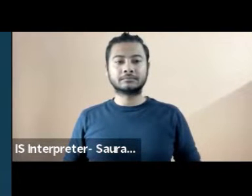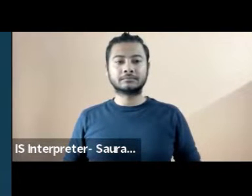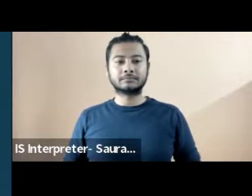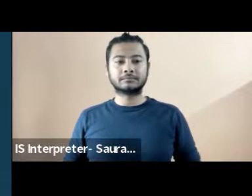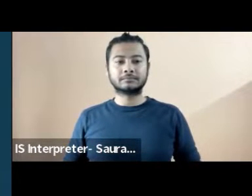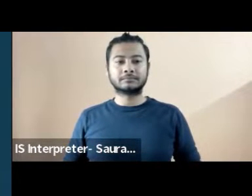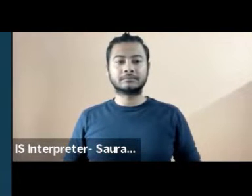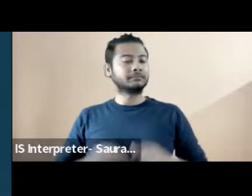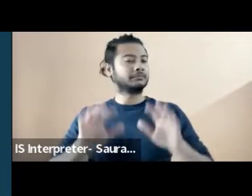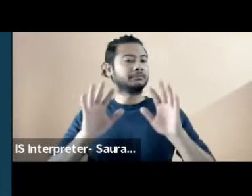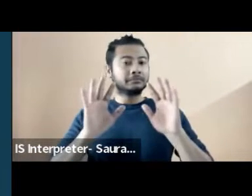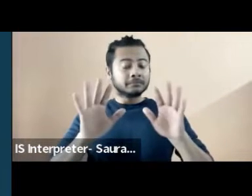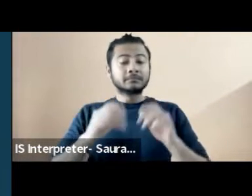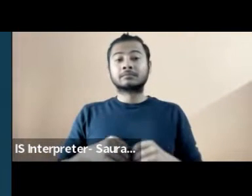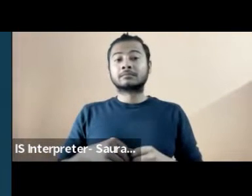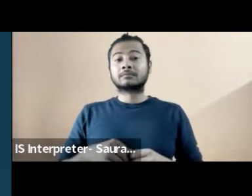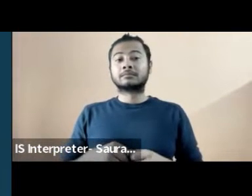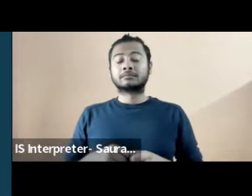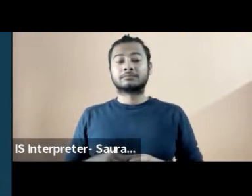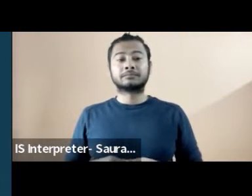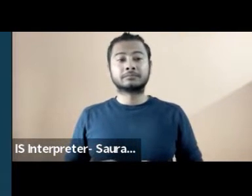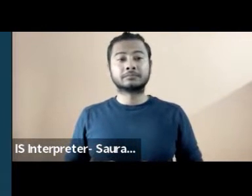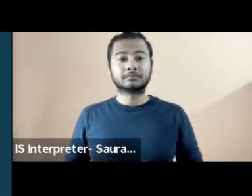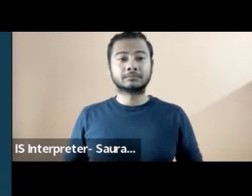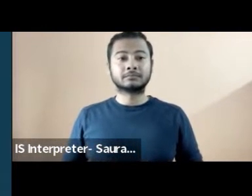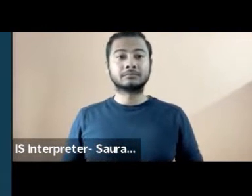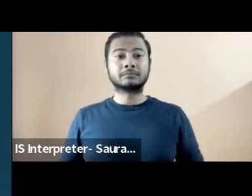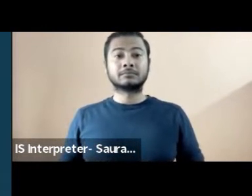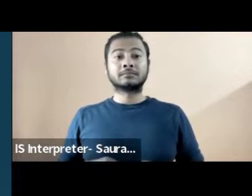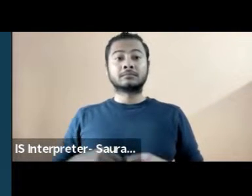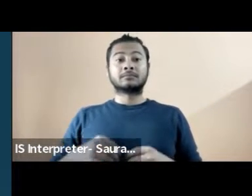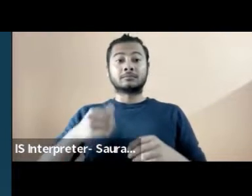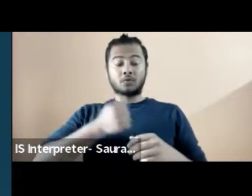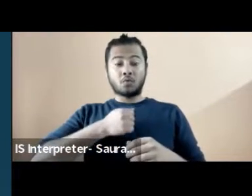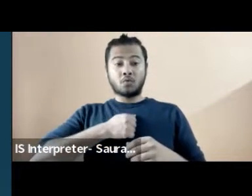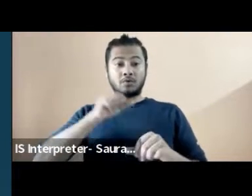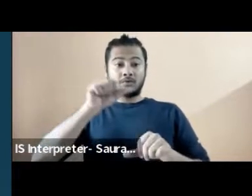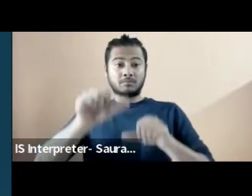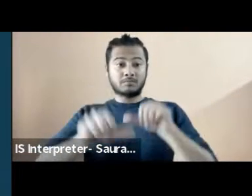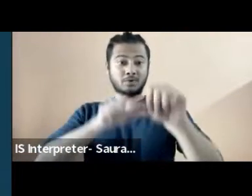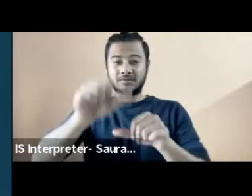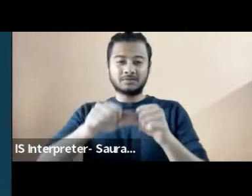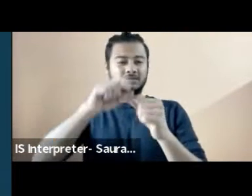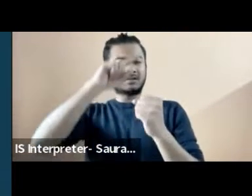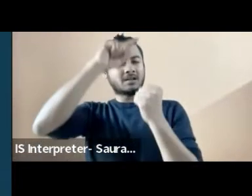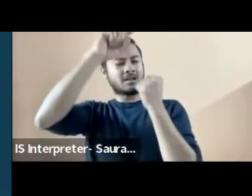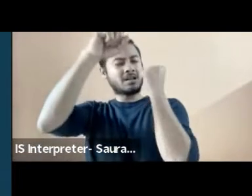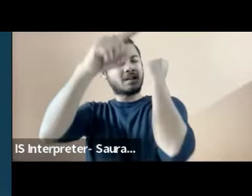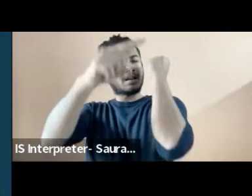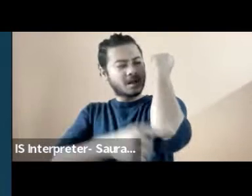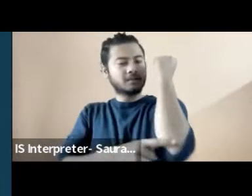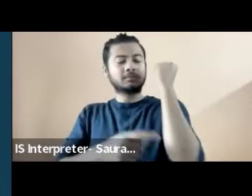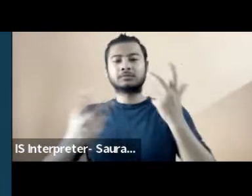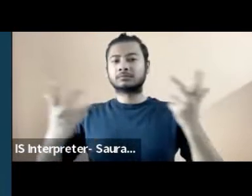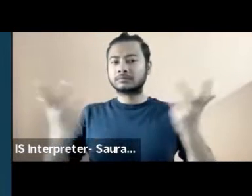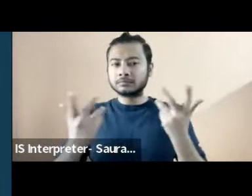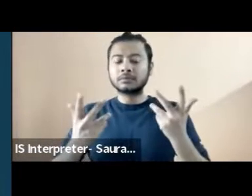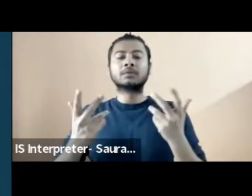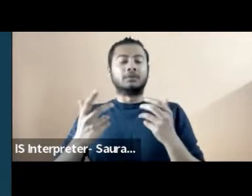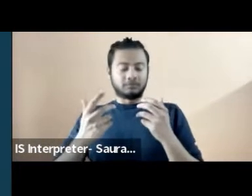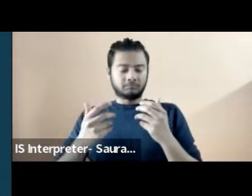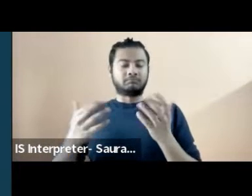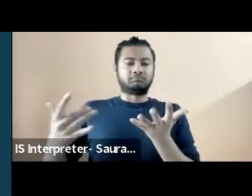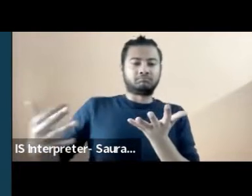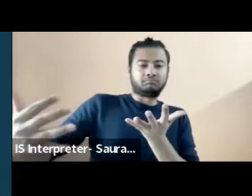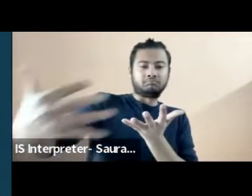last phase of the process, where you prepare an annotated report, and